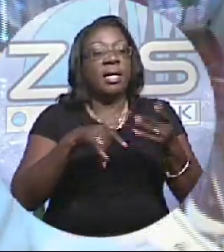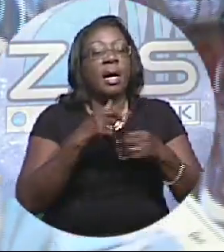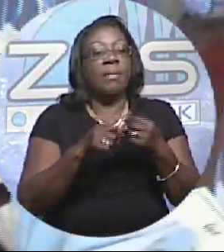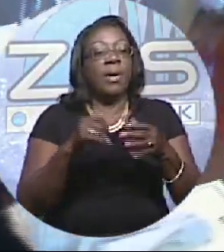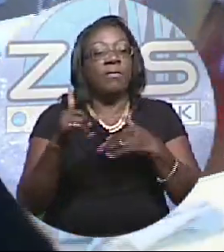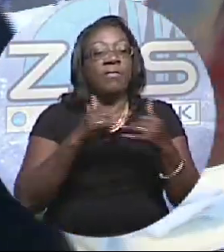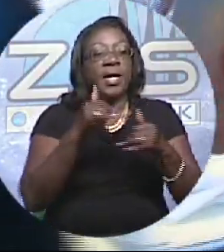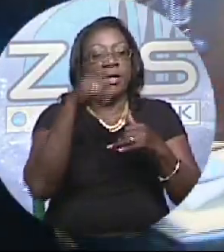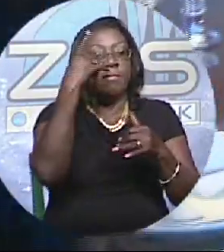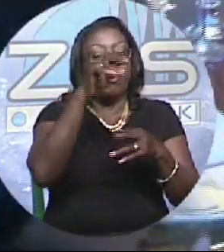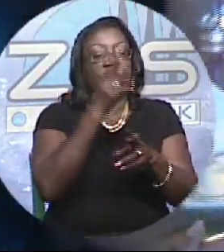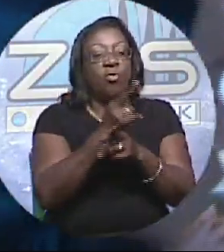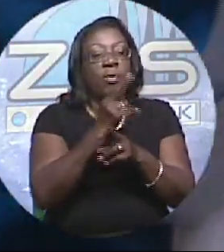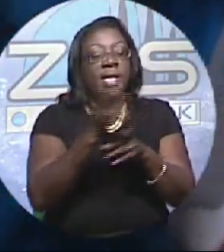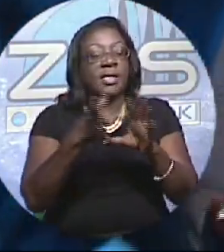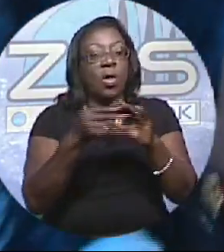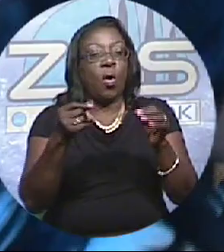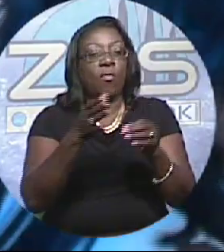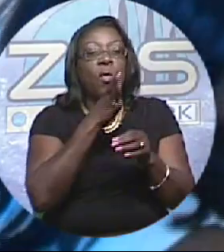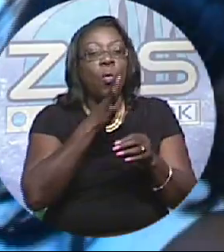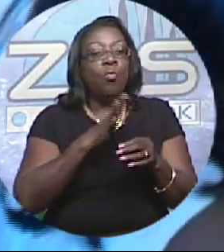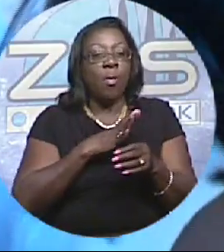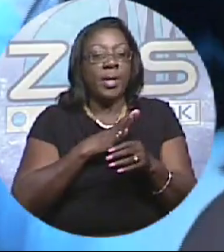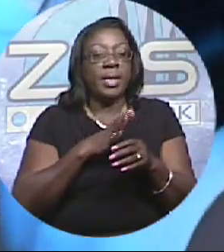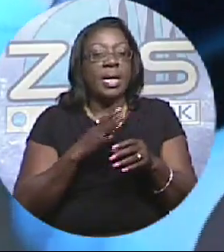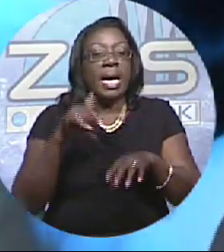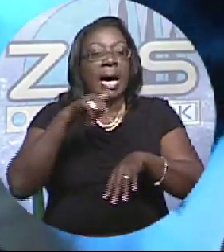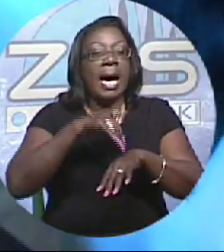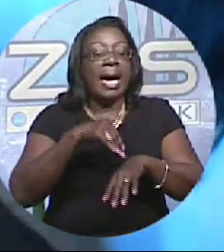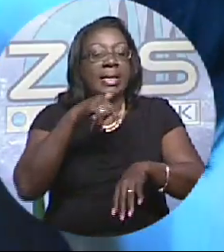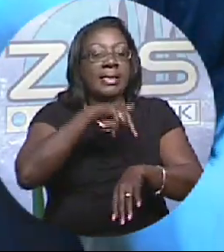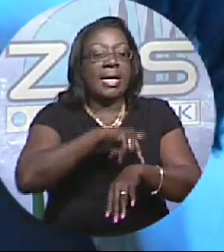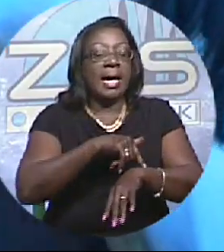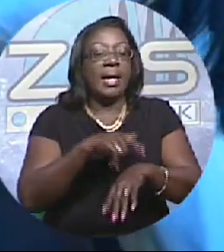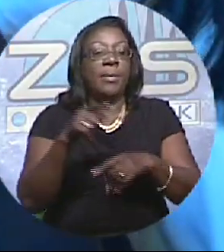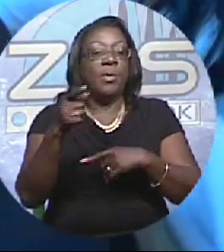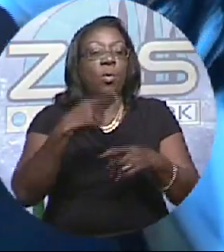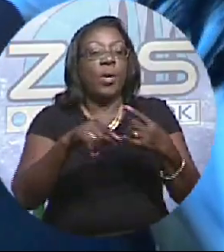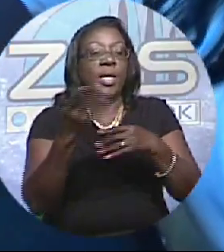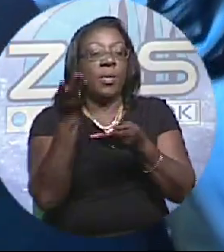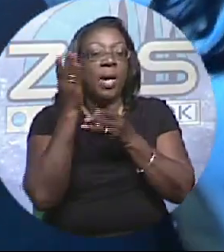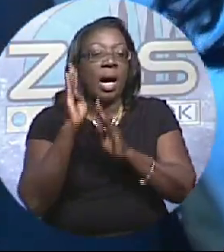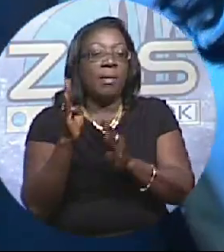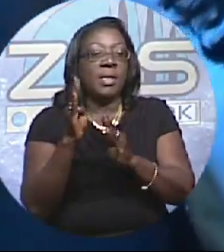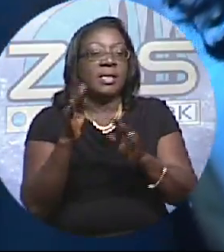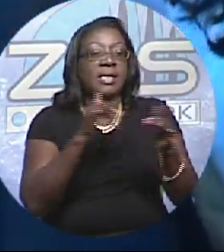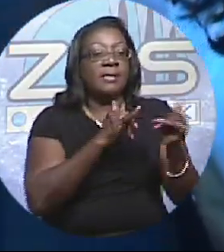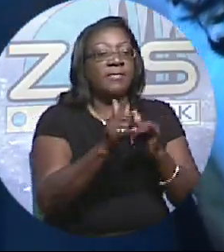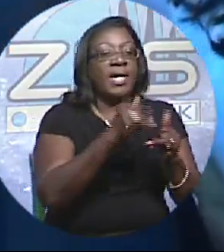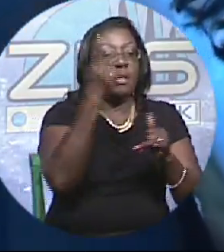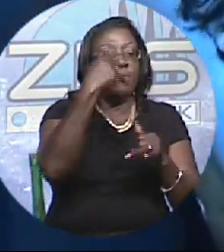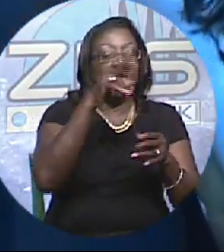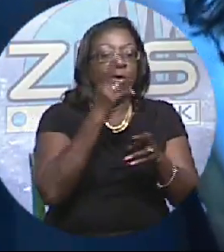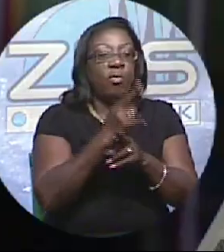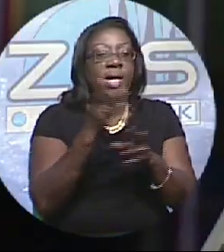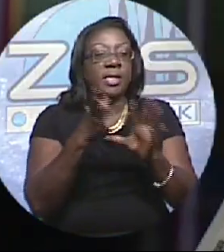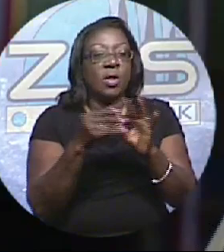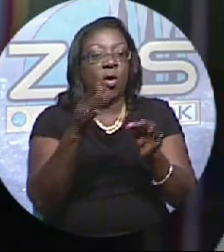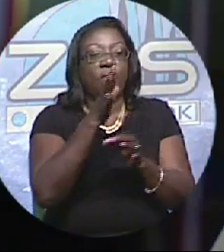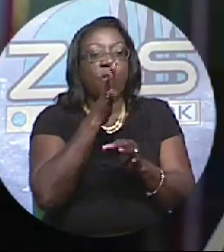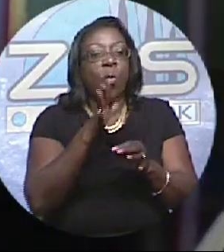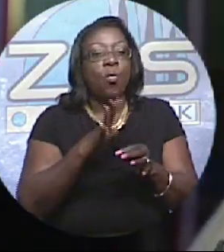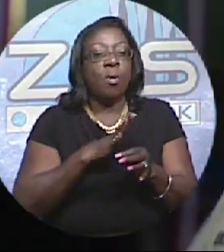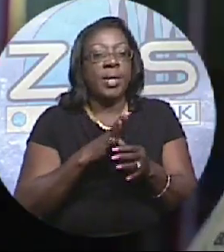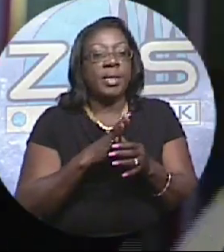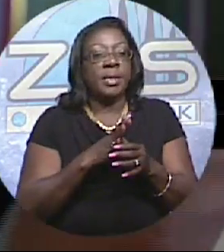at a time when the Bahamas is seeking to hold a referendum on this very same issue. Inequality does is that it closes off